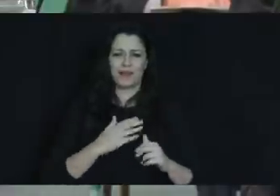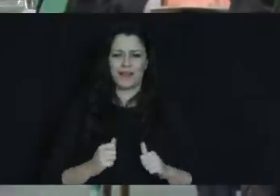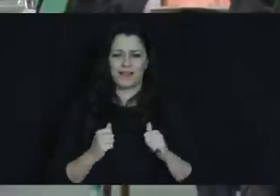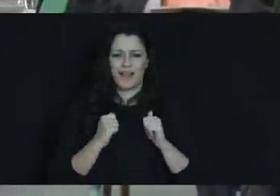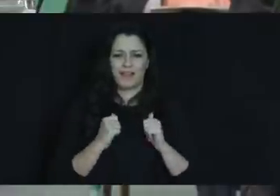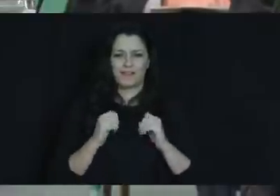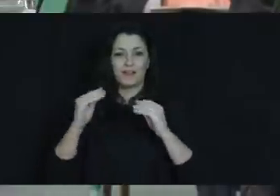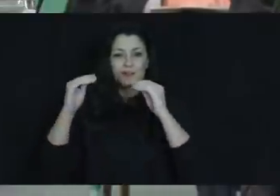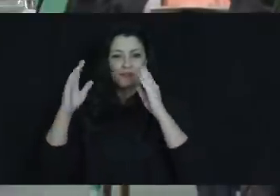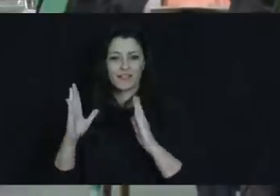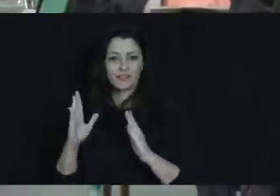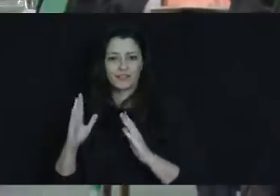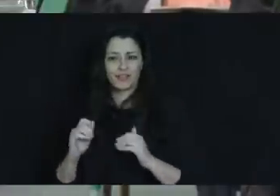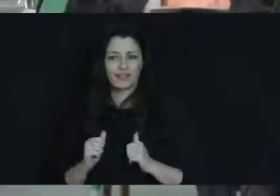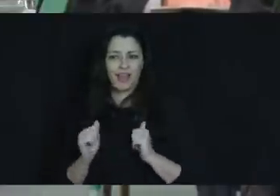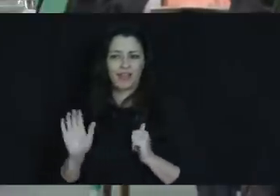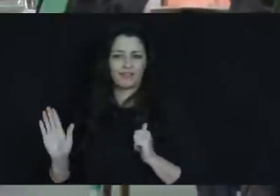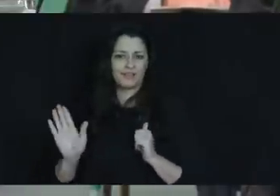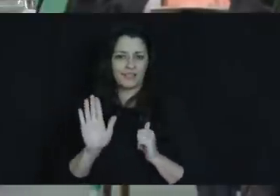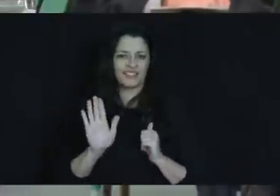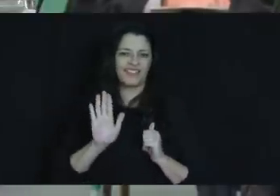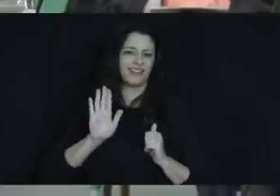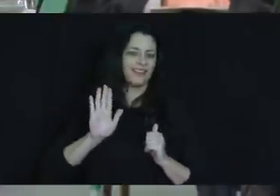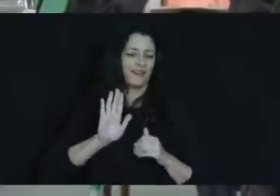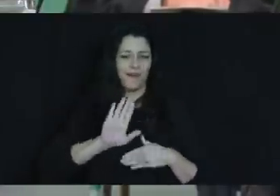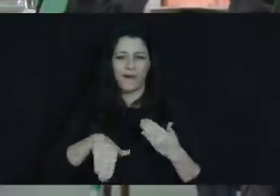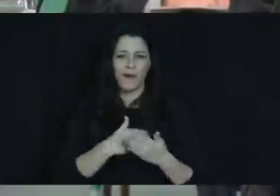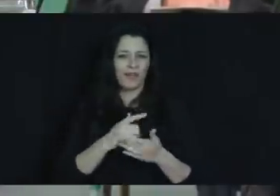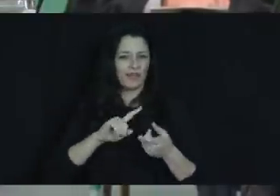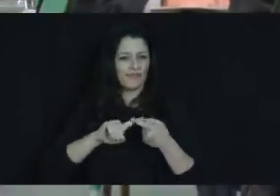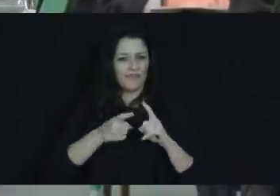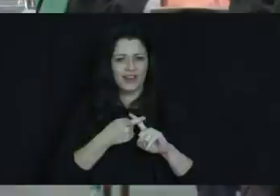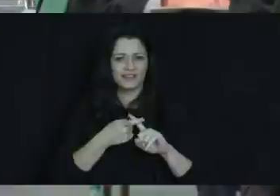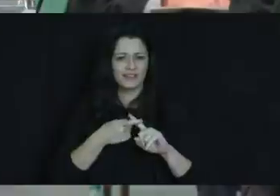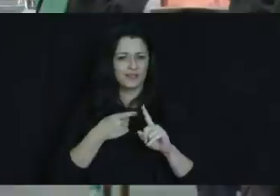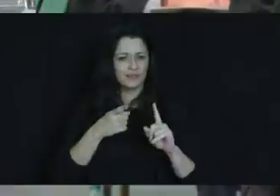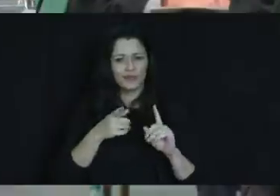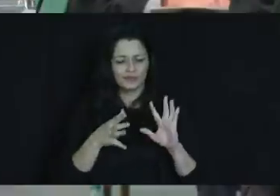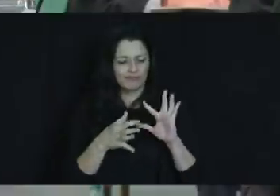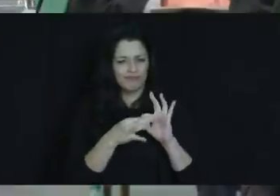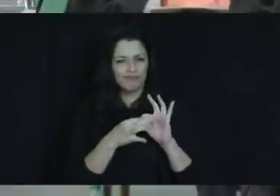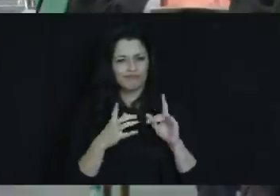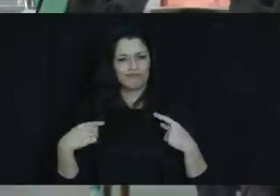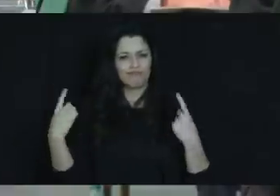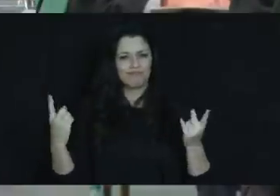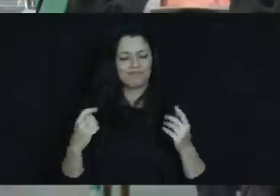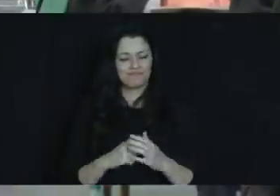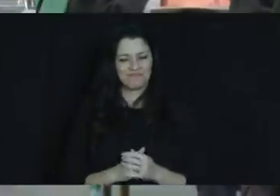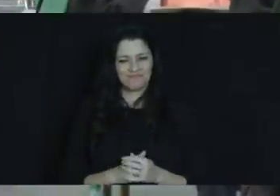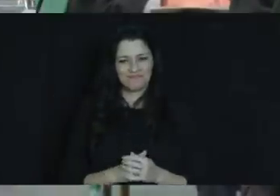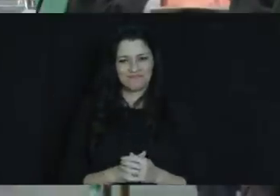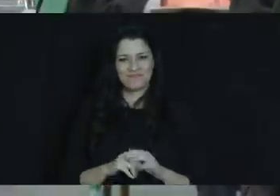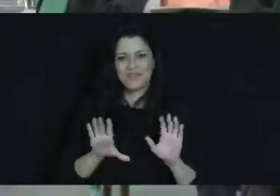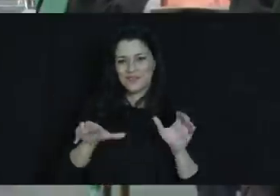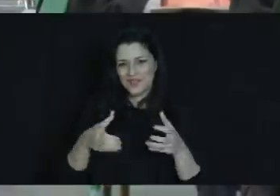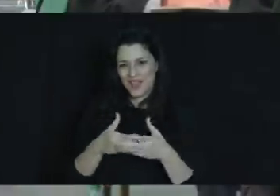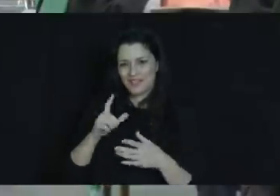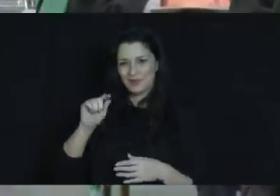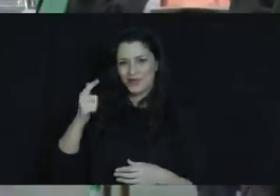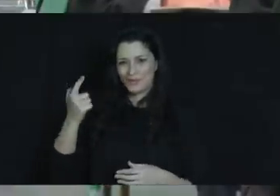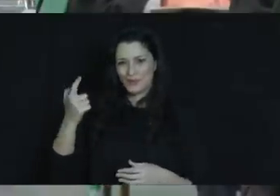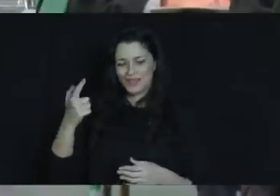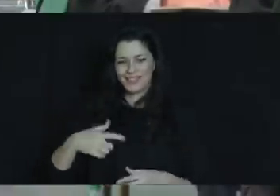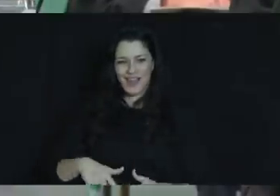the lives of all the friends you made along the way. So, to the class of 2021,